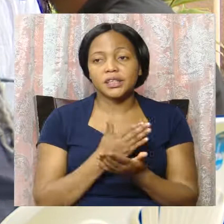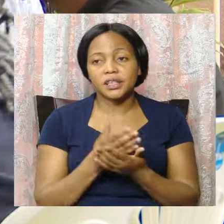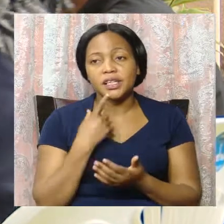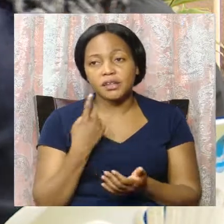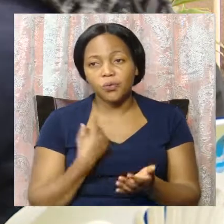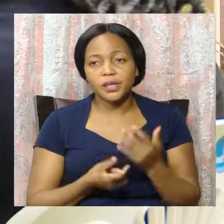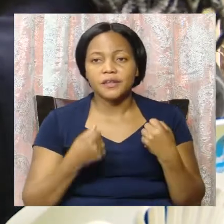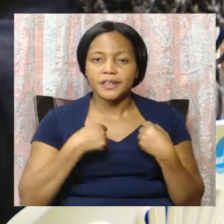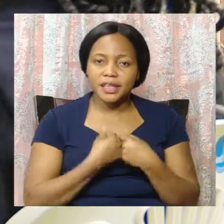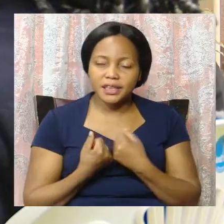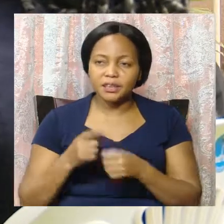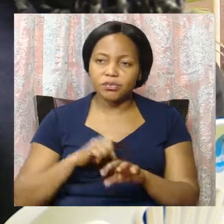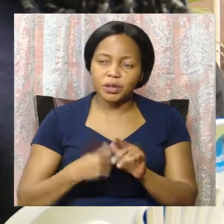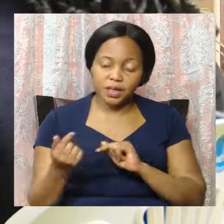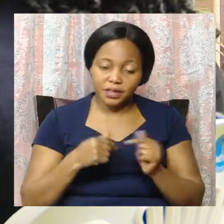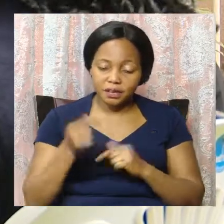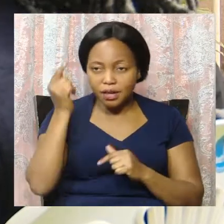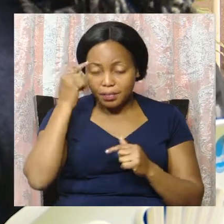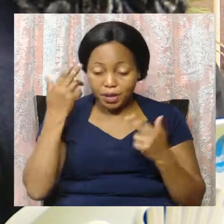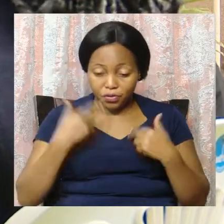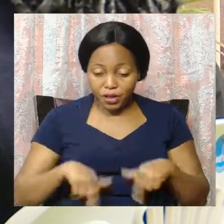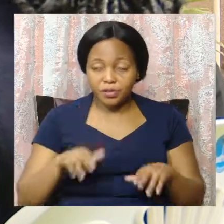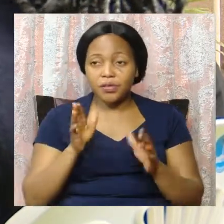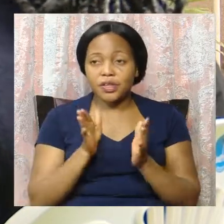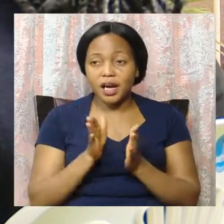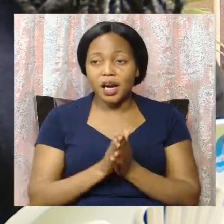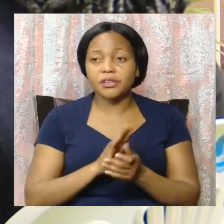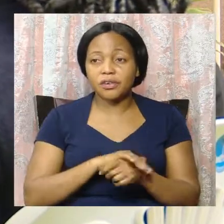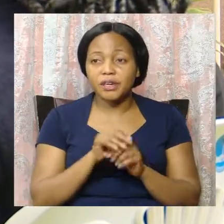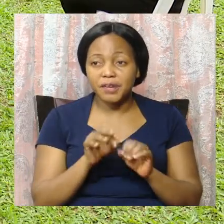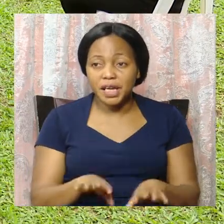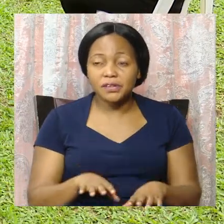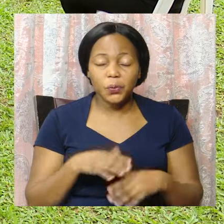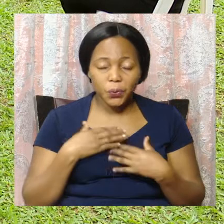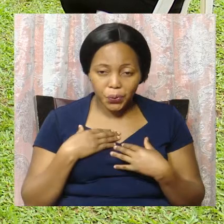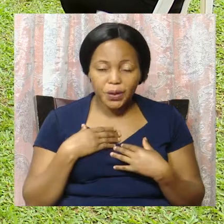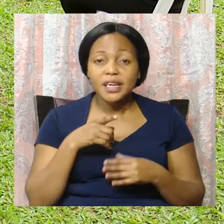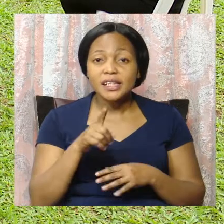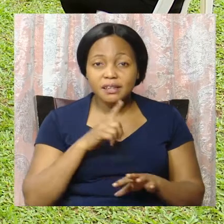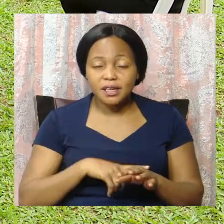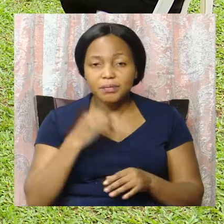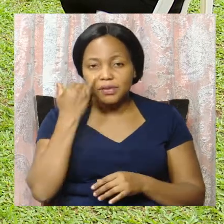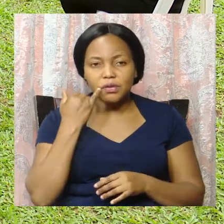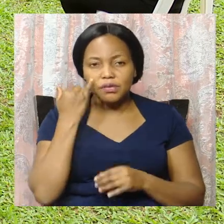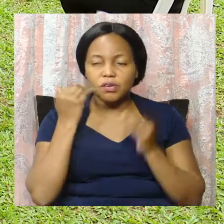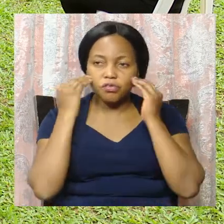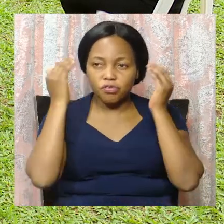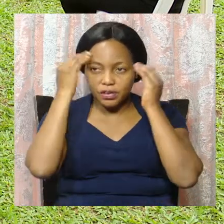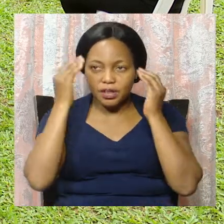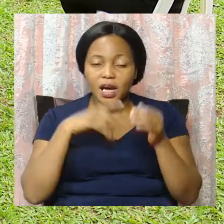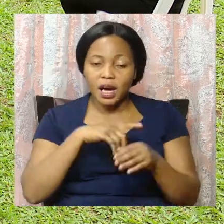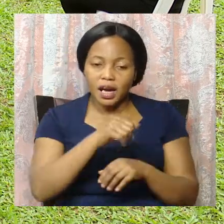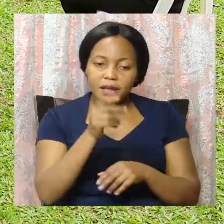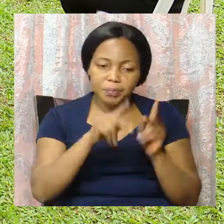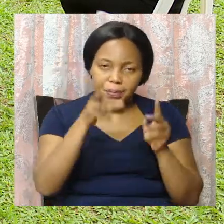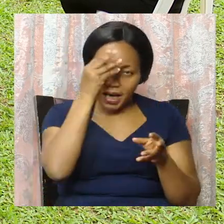Kelvin. She's shared that the challenges, we're talking about mental health and common stresses. Now this is a time of uncommon stress. She